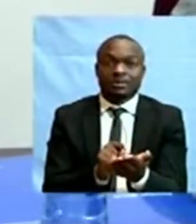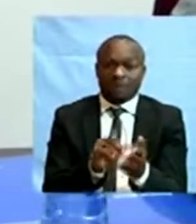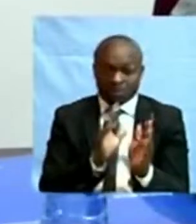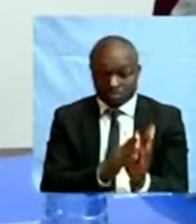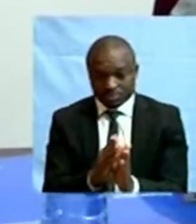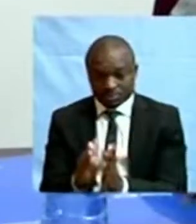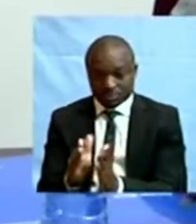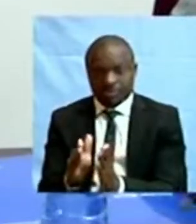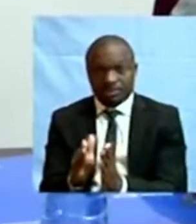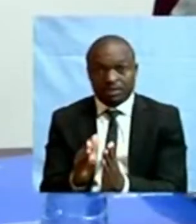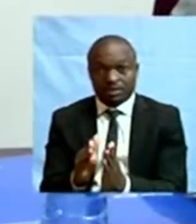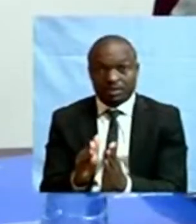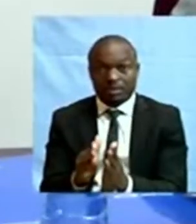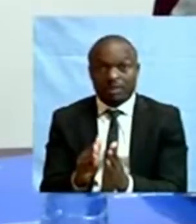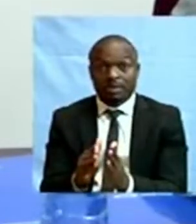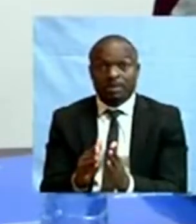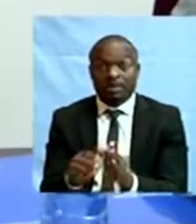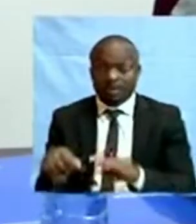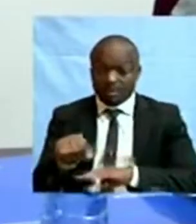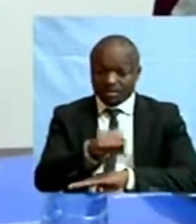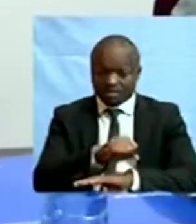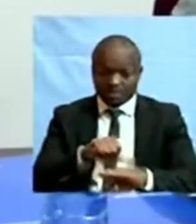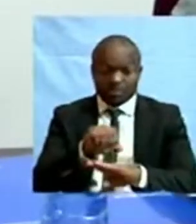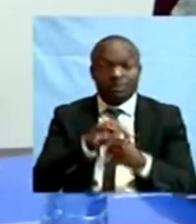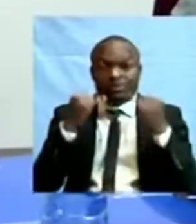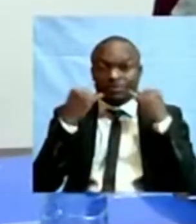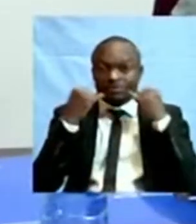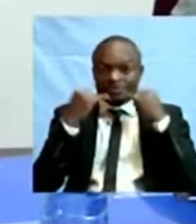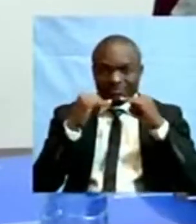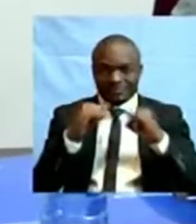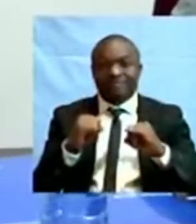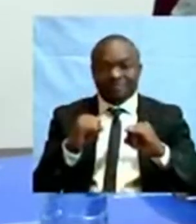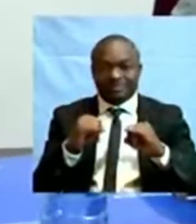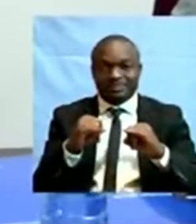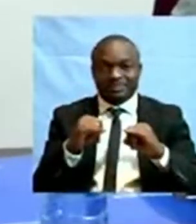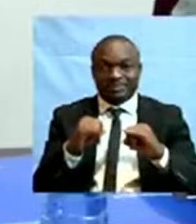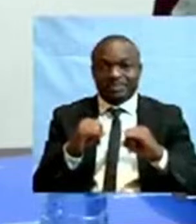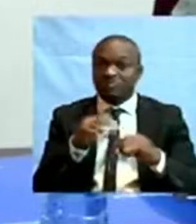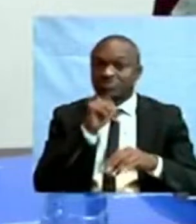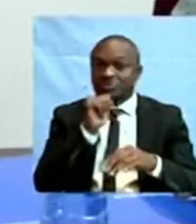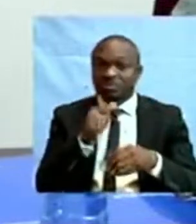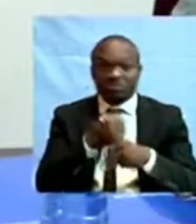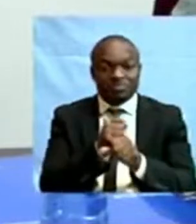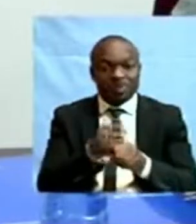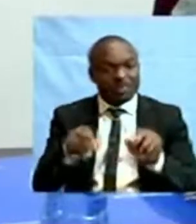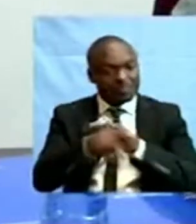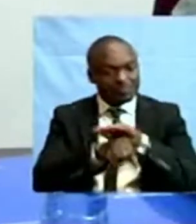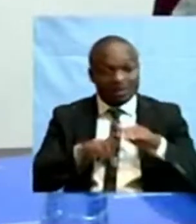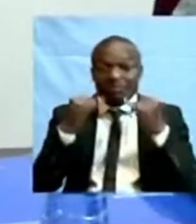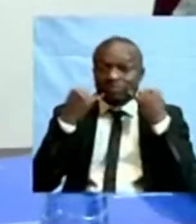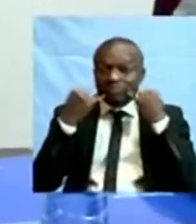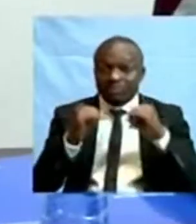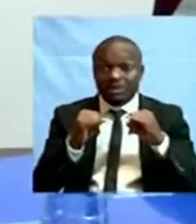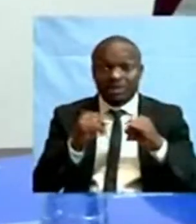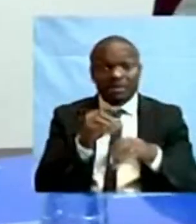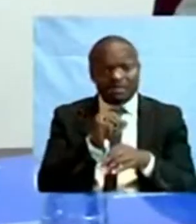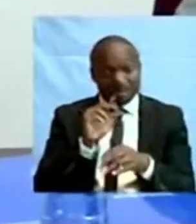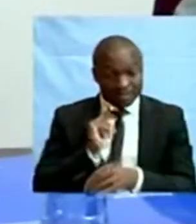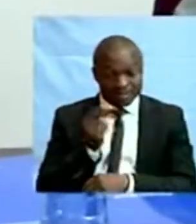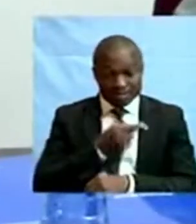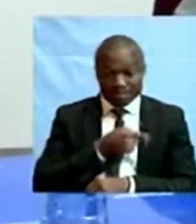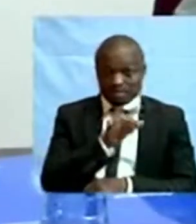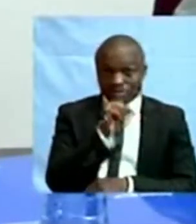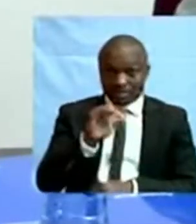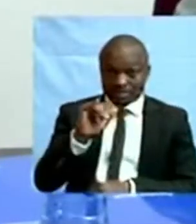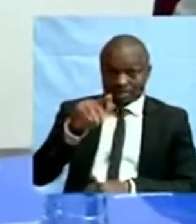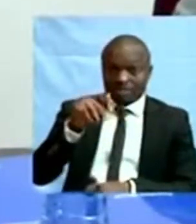prepared from what we call secondary data analysis from existing documents, so we did not make any primary data analysis. That said, ZIPA, we have already